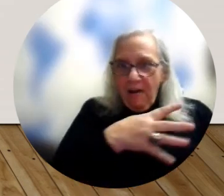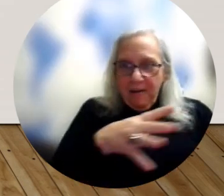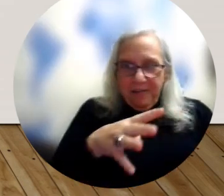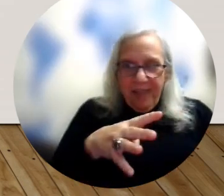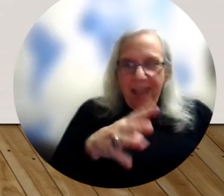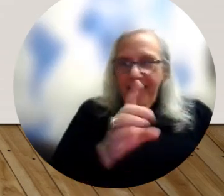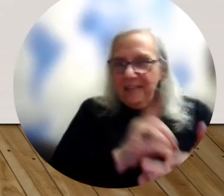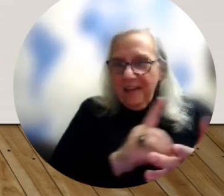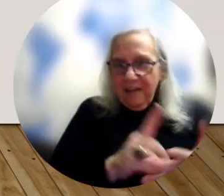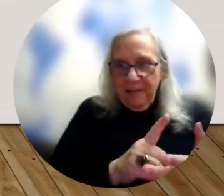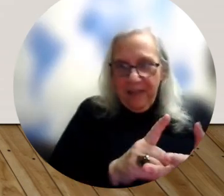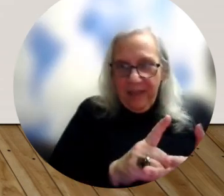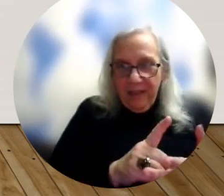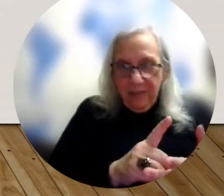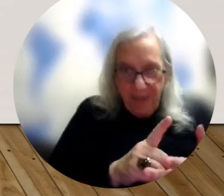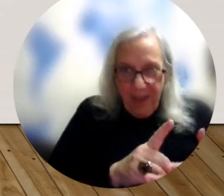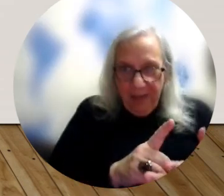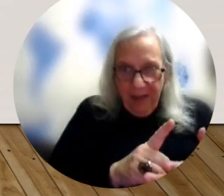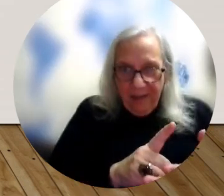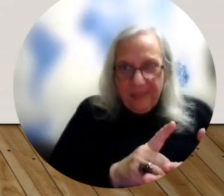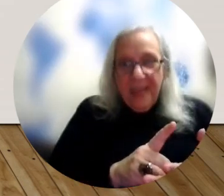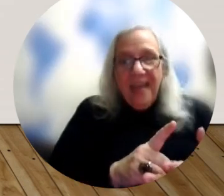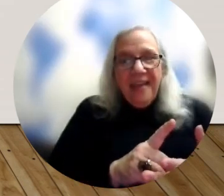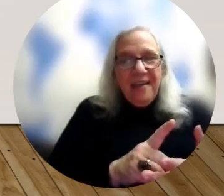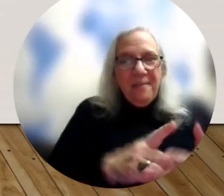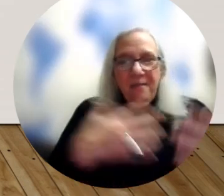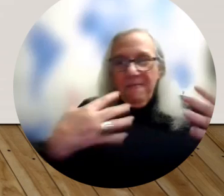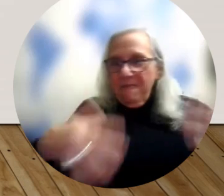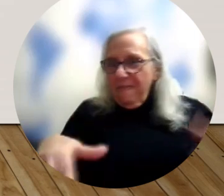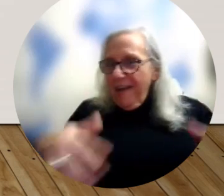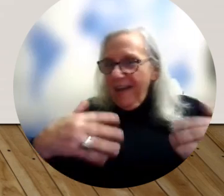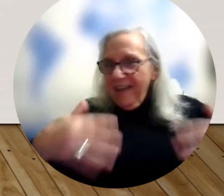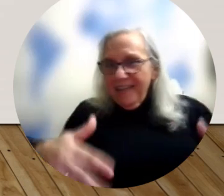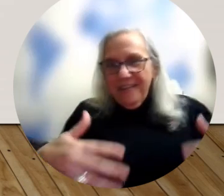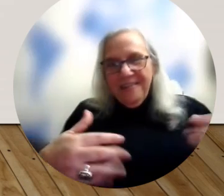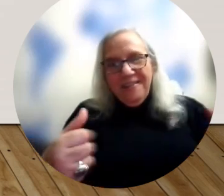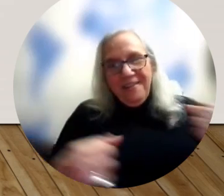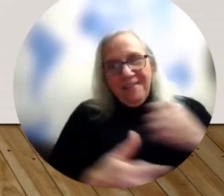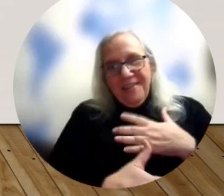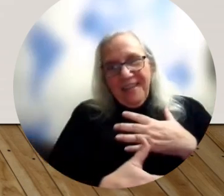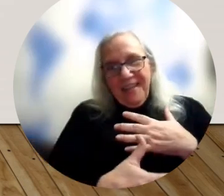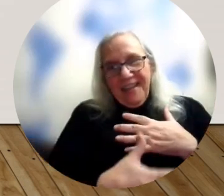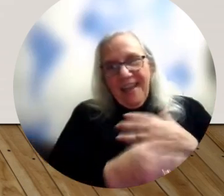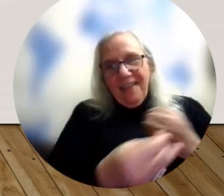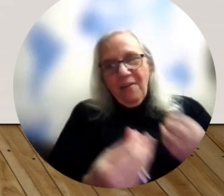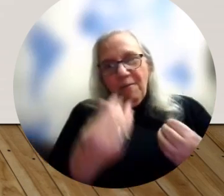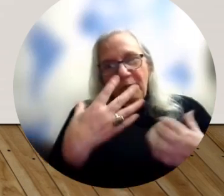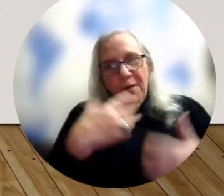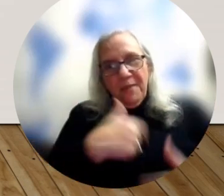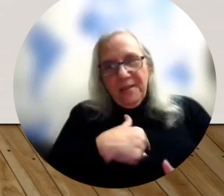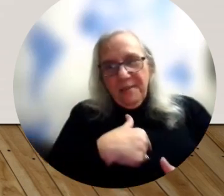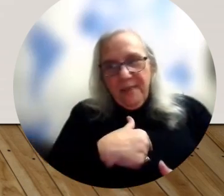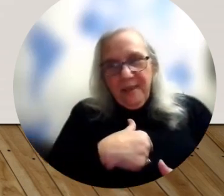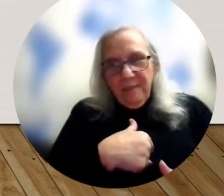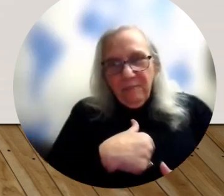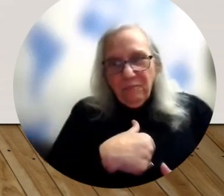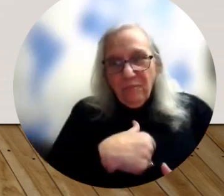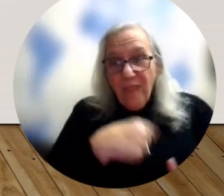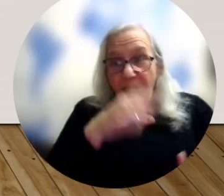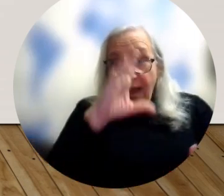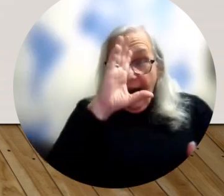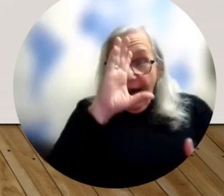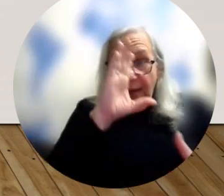Quantitative charts and diagrams can be rather daunting and overwhelming to